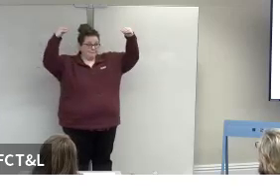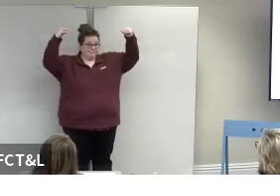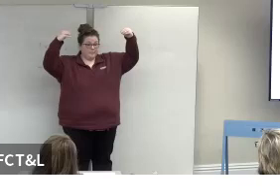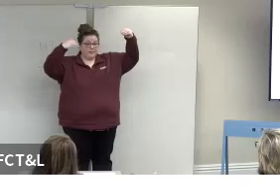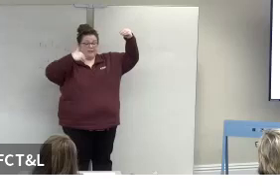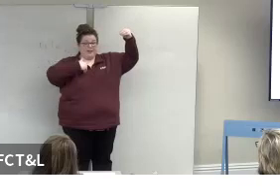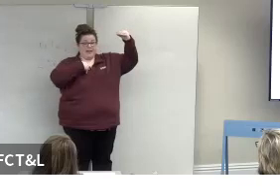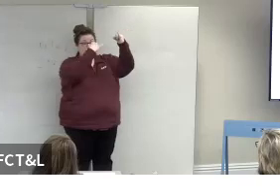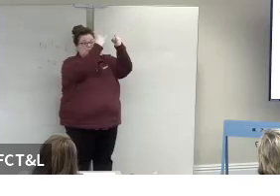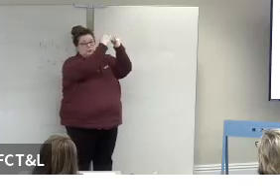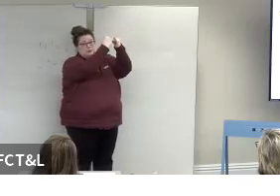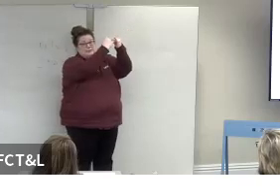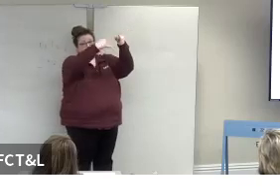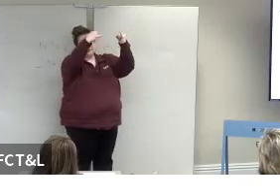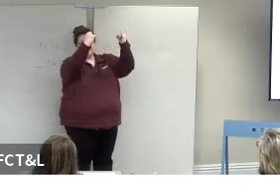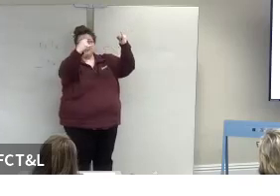lights,